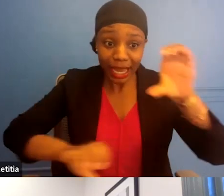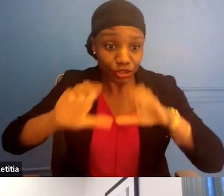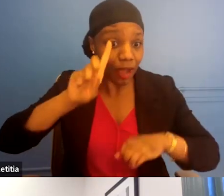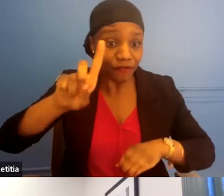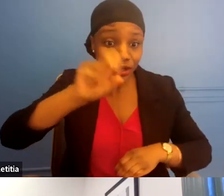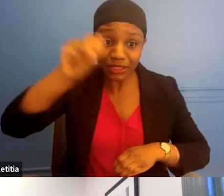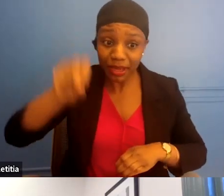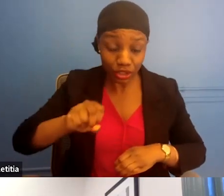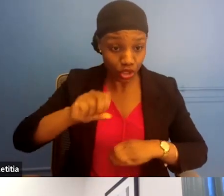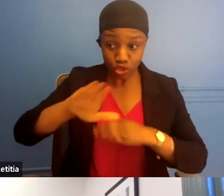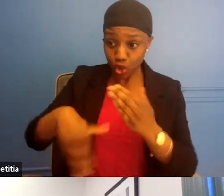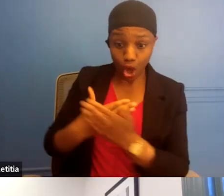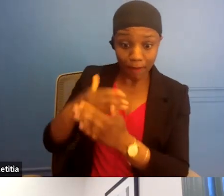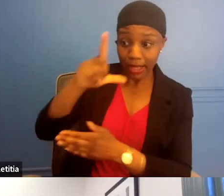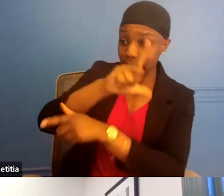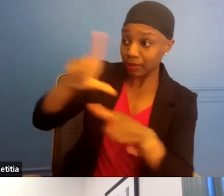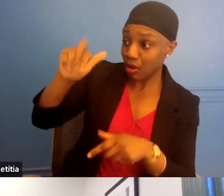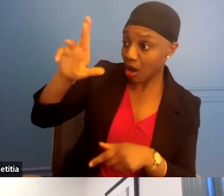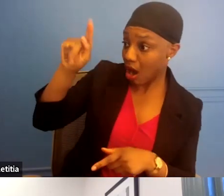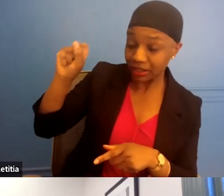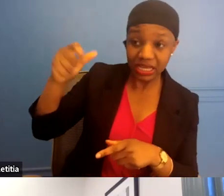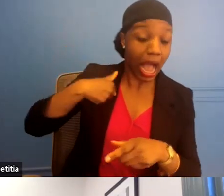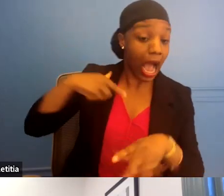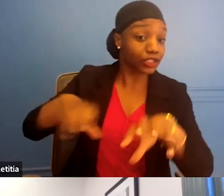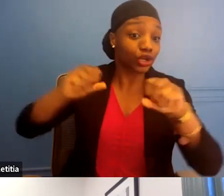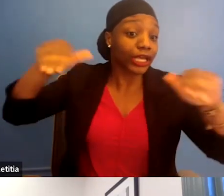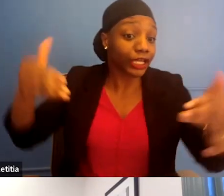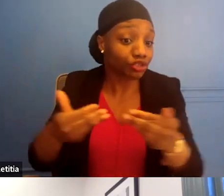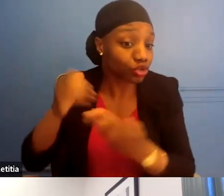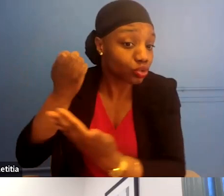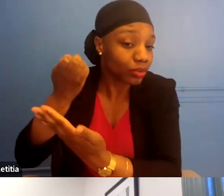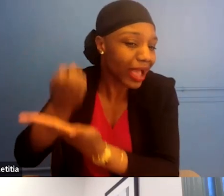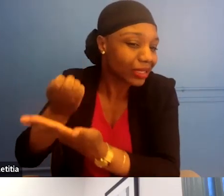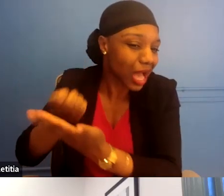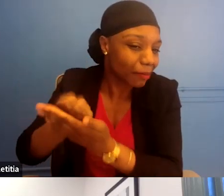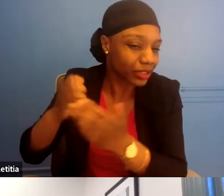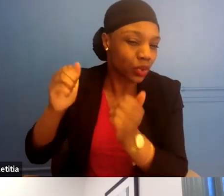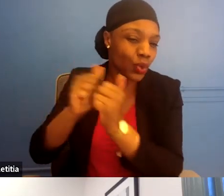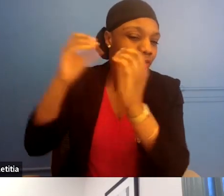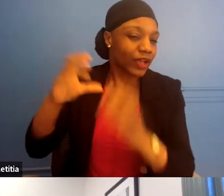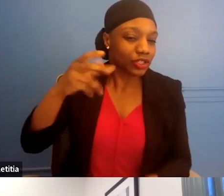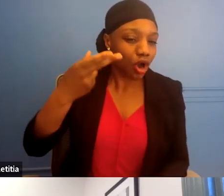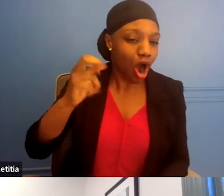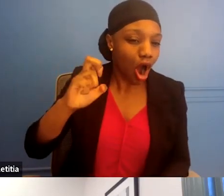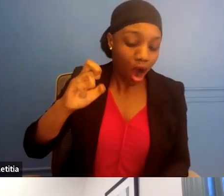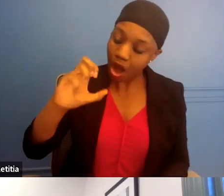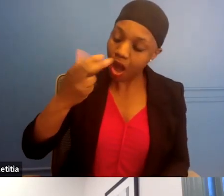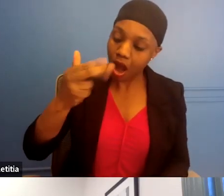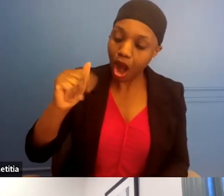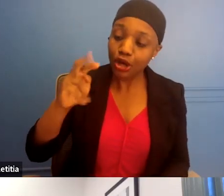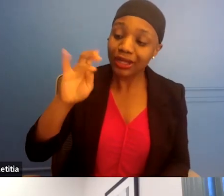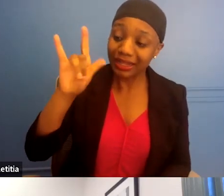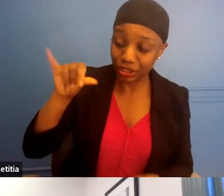all my liberal arts requirements. So I took an intro to economics class with Professor Hartley at the time. And I